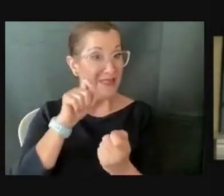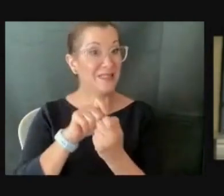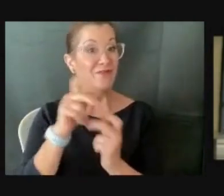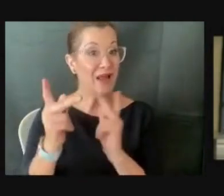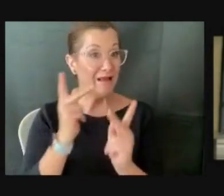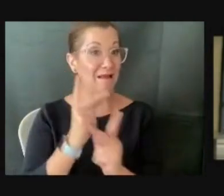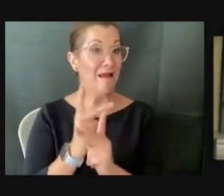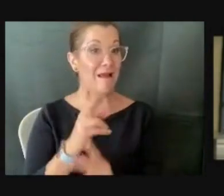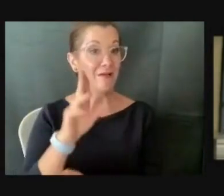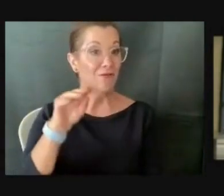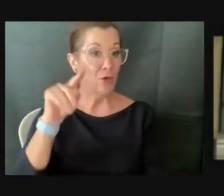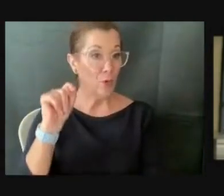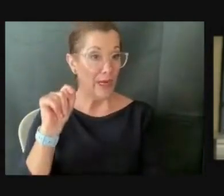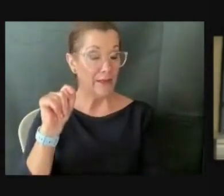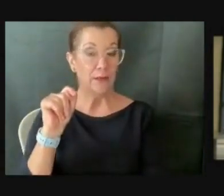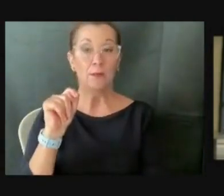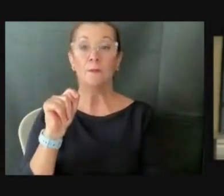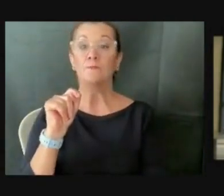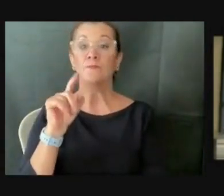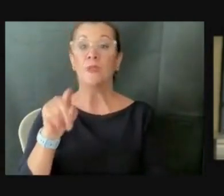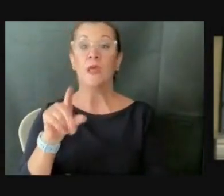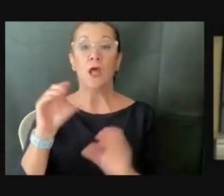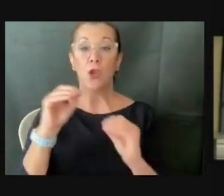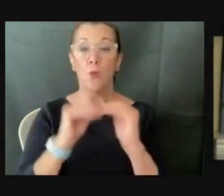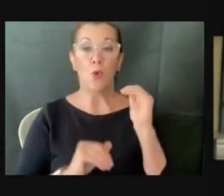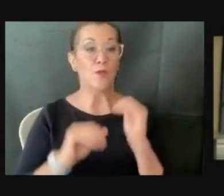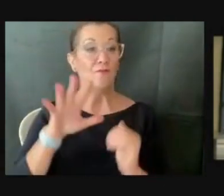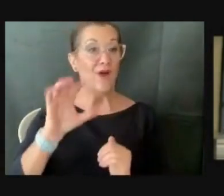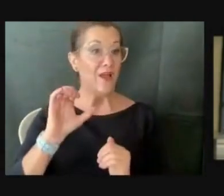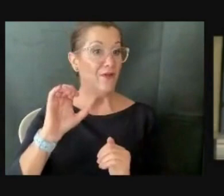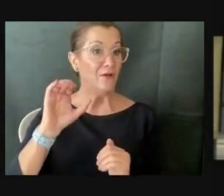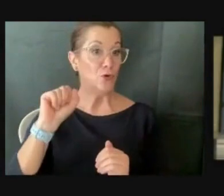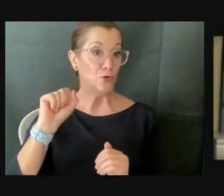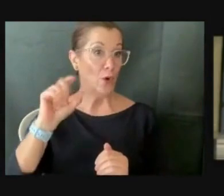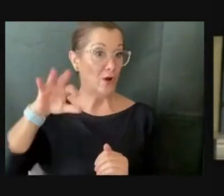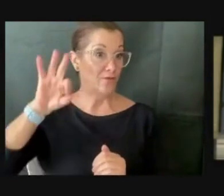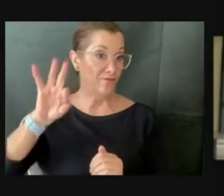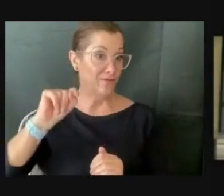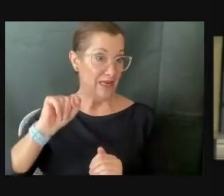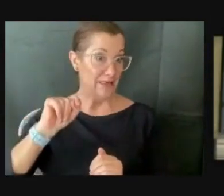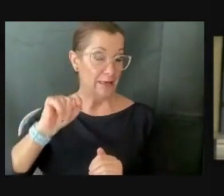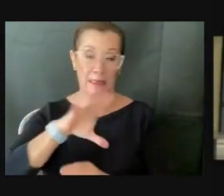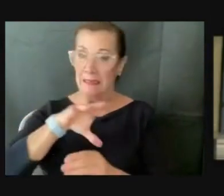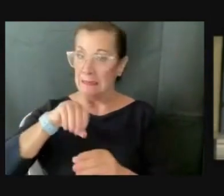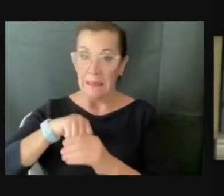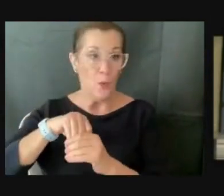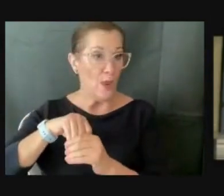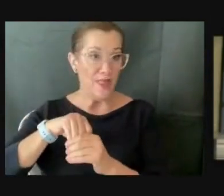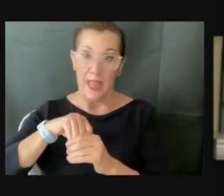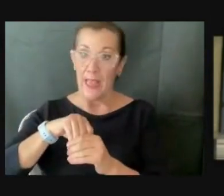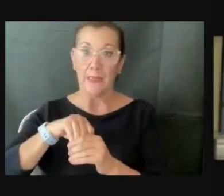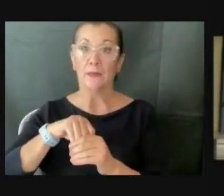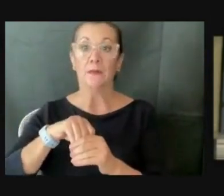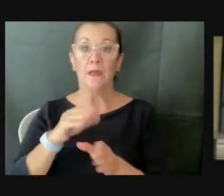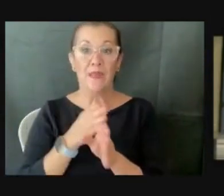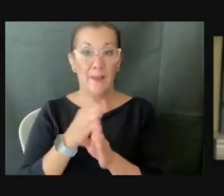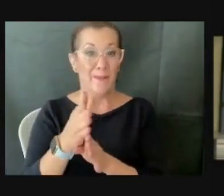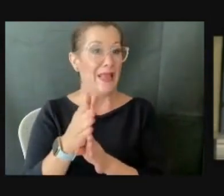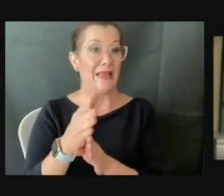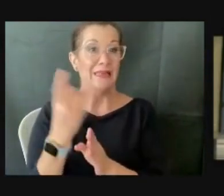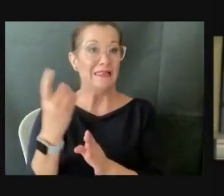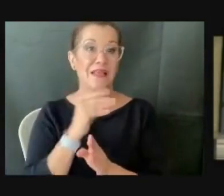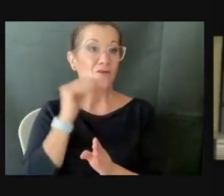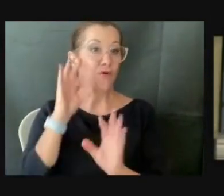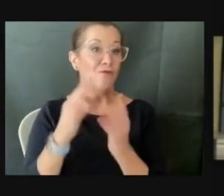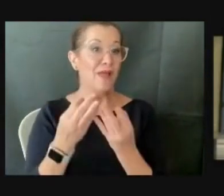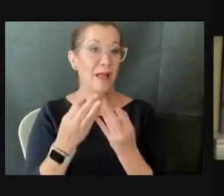of unit. So this is a unit of no more than 500 square feet contained entirely within the main single family